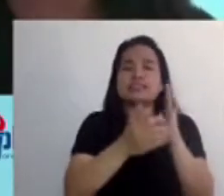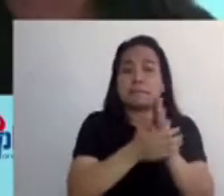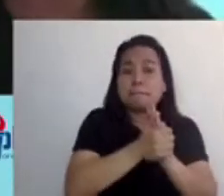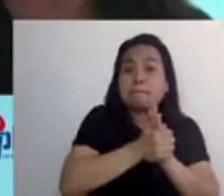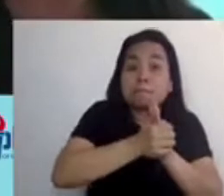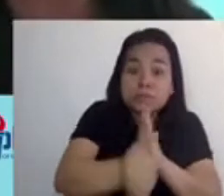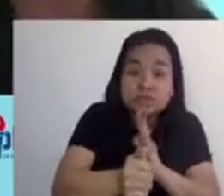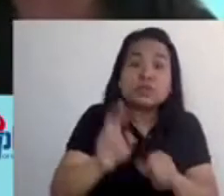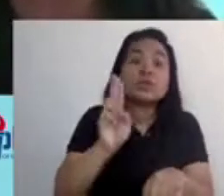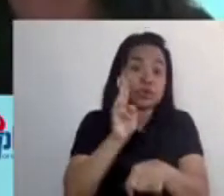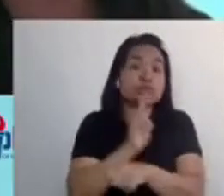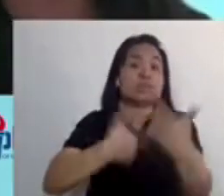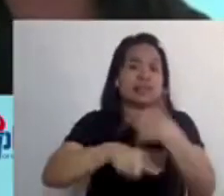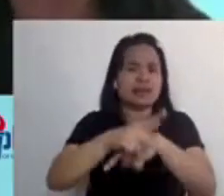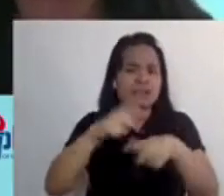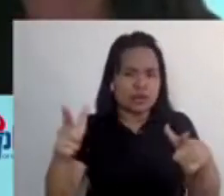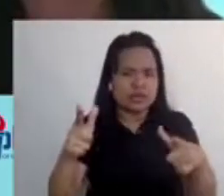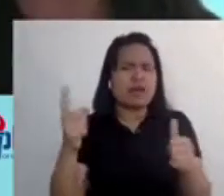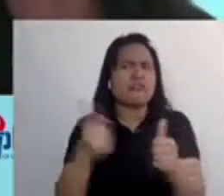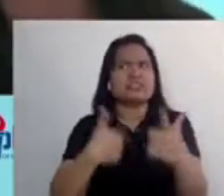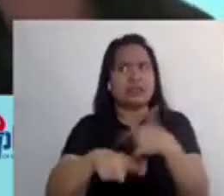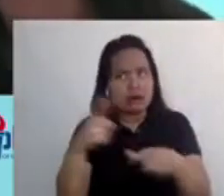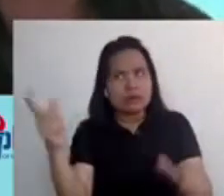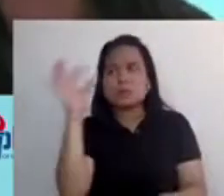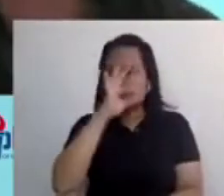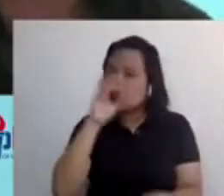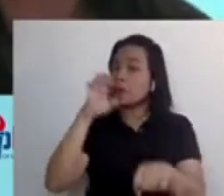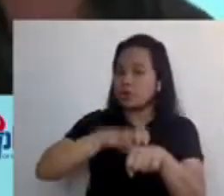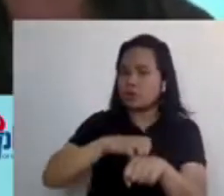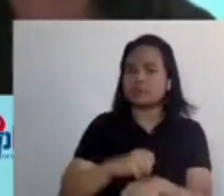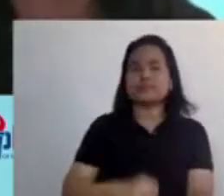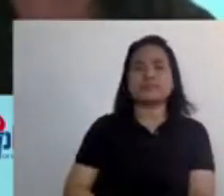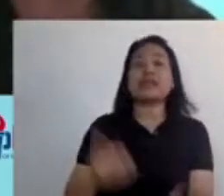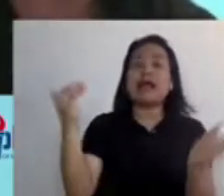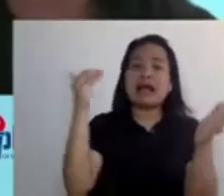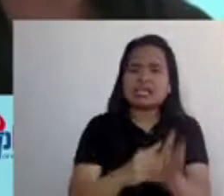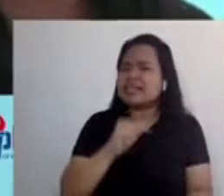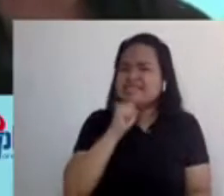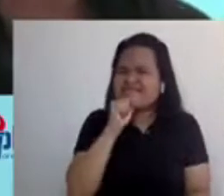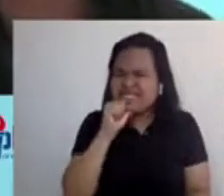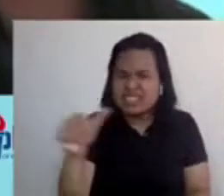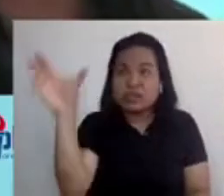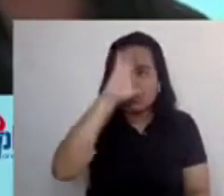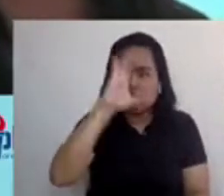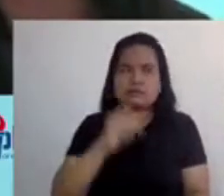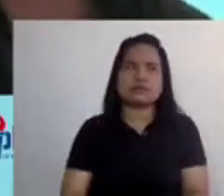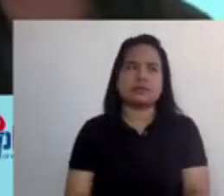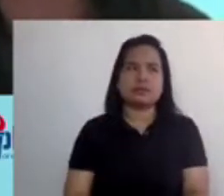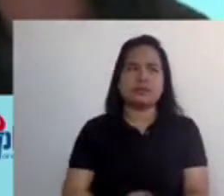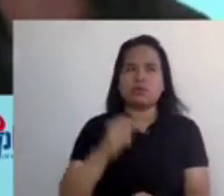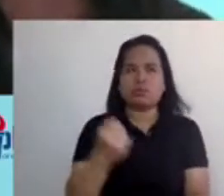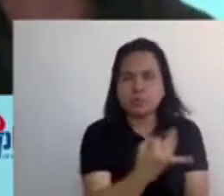So mother tongue, Filipino, and or English. So again, we are not looking at the quantity or number of languages